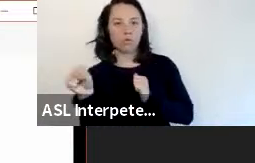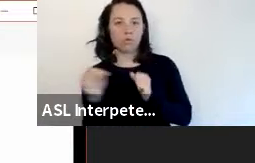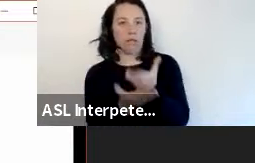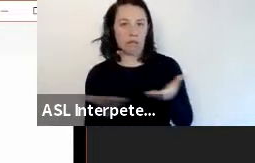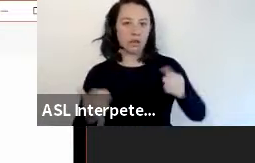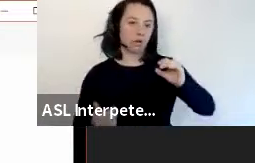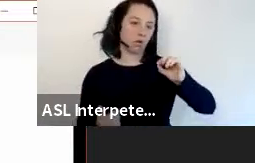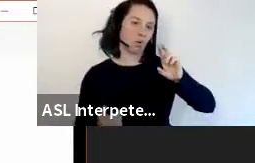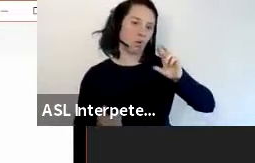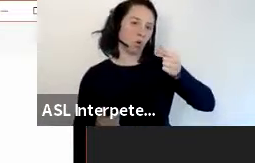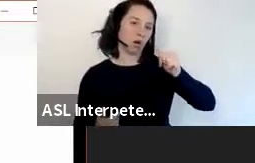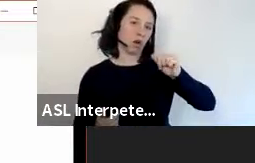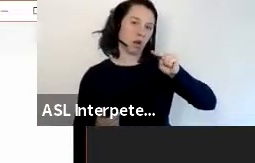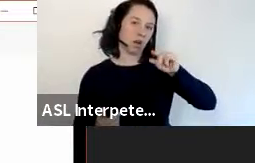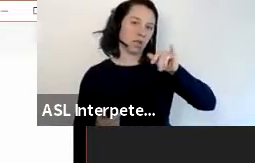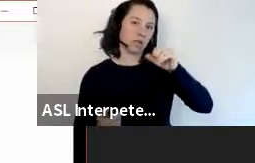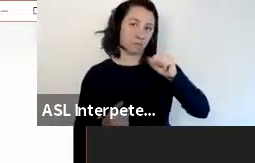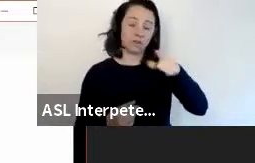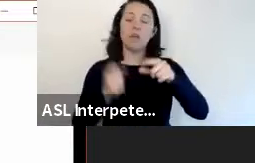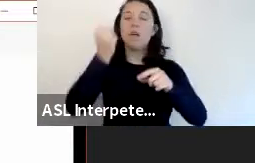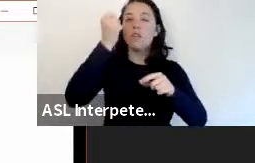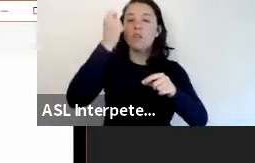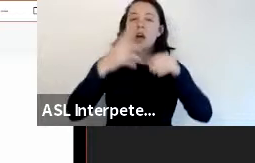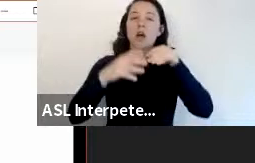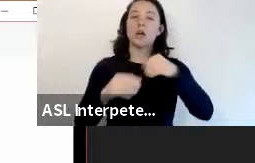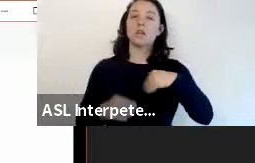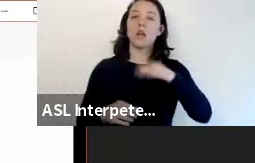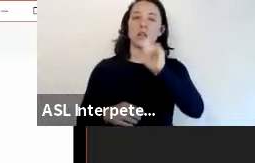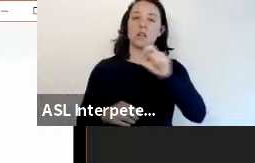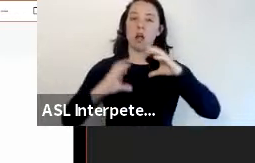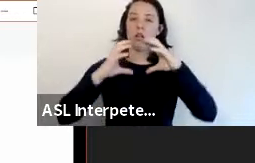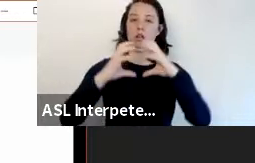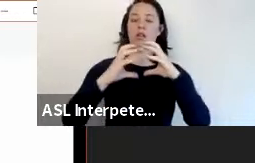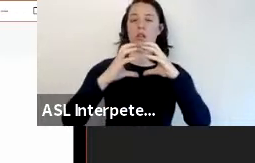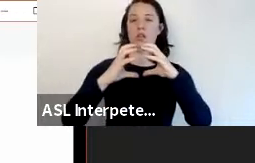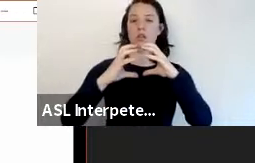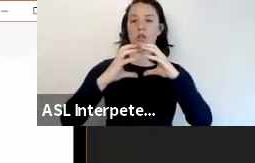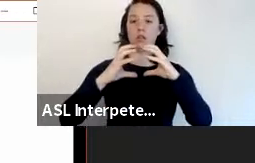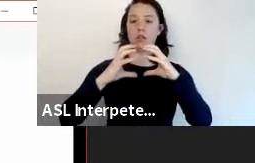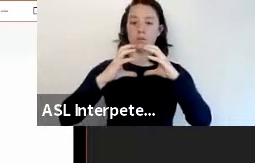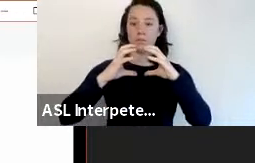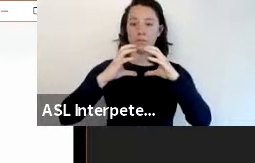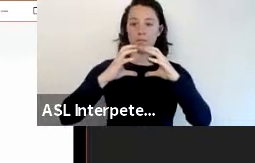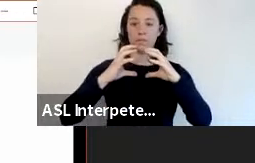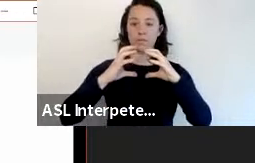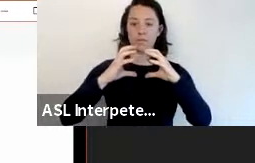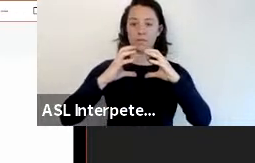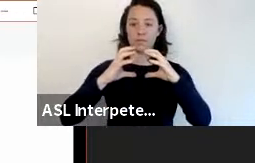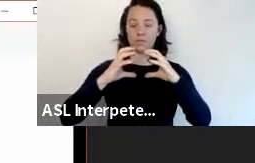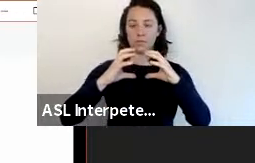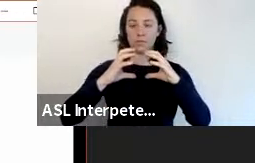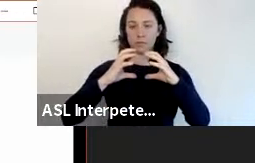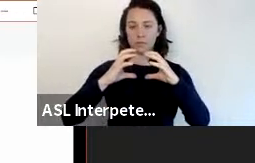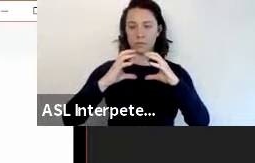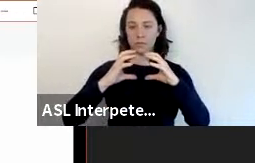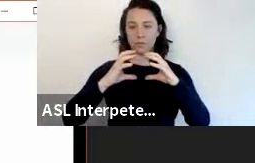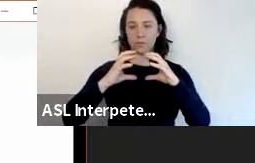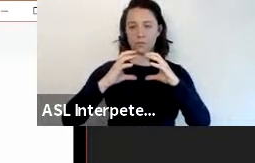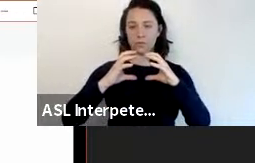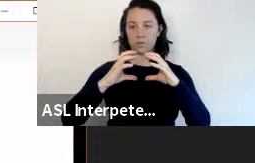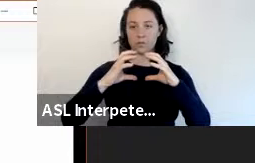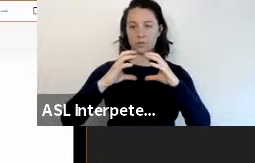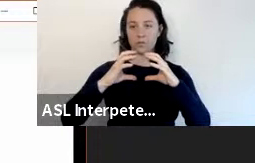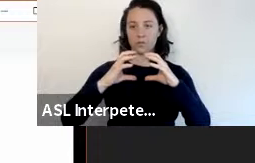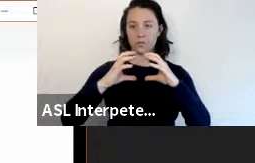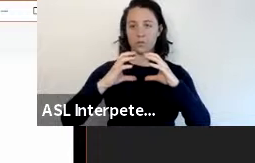our bodies, in our cells, we use, for simplicity's sake, we'll call it, it's called the central